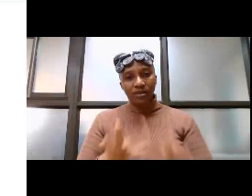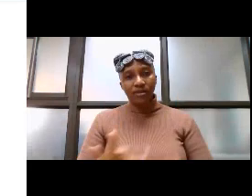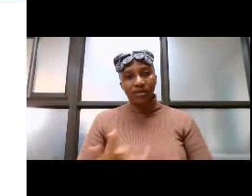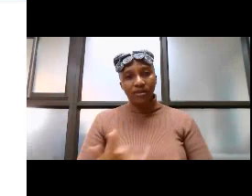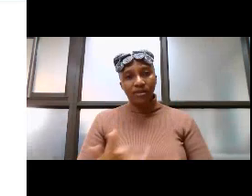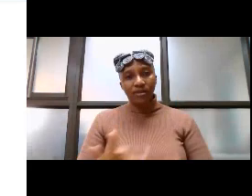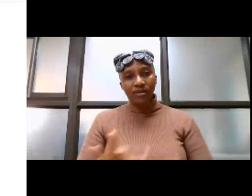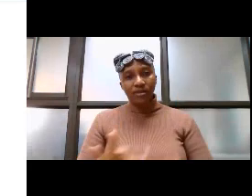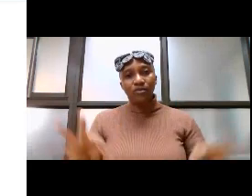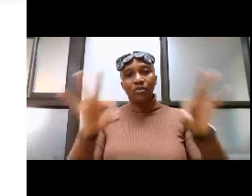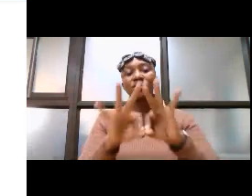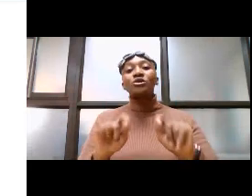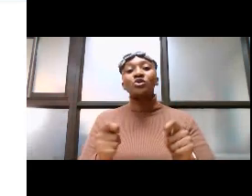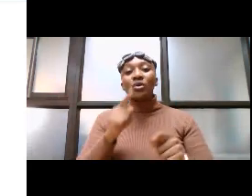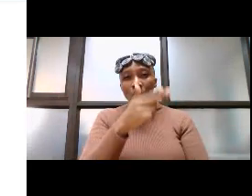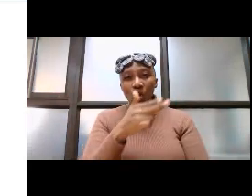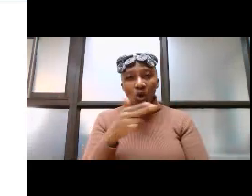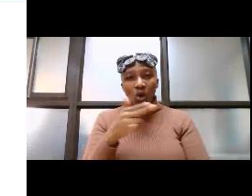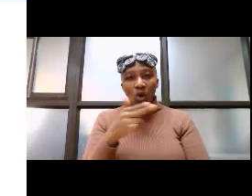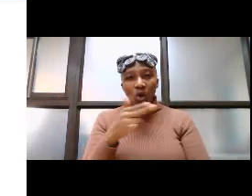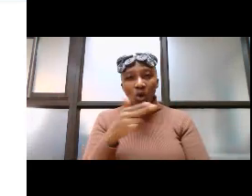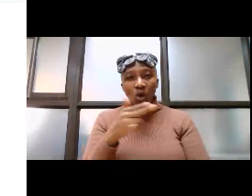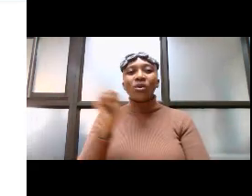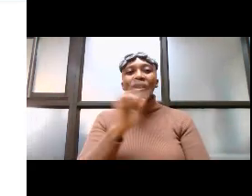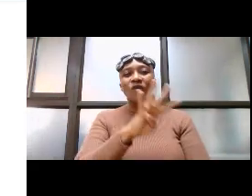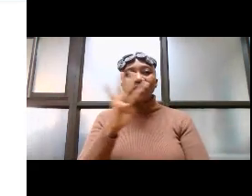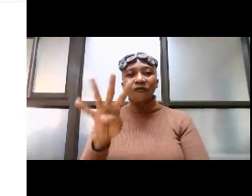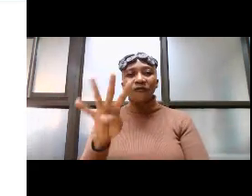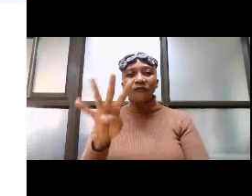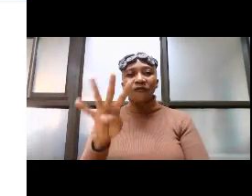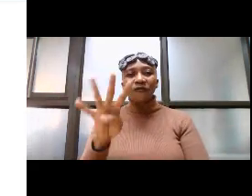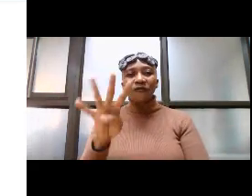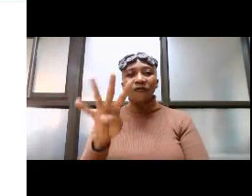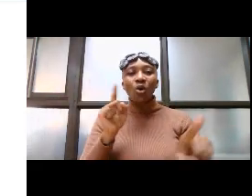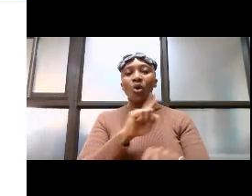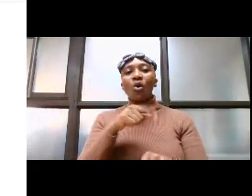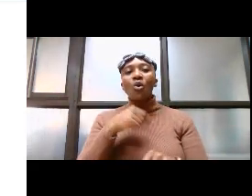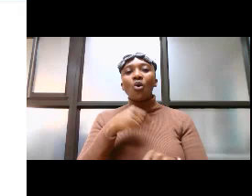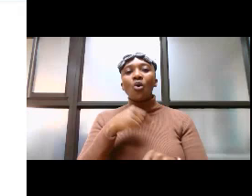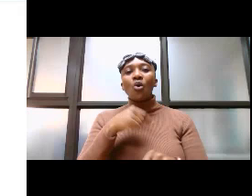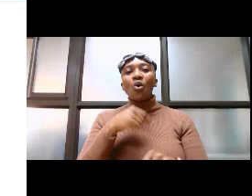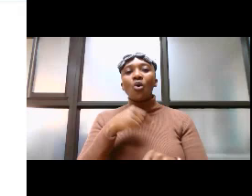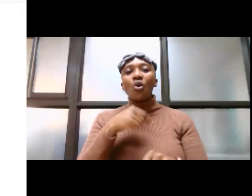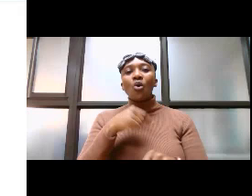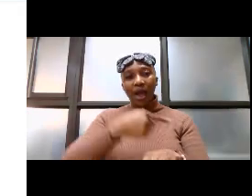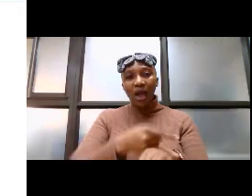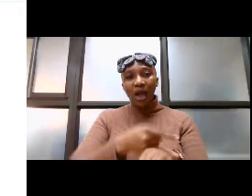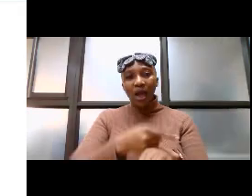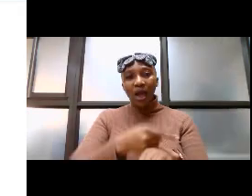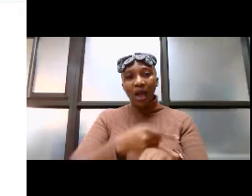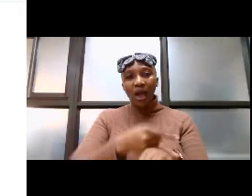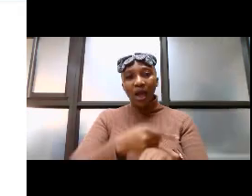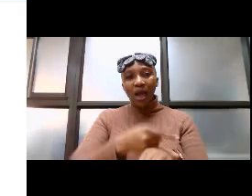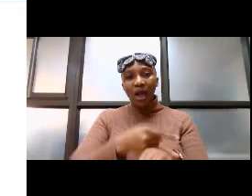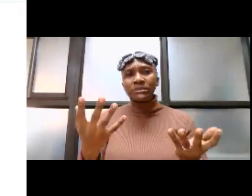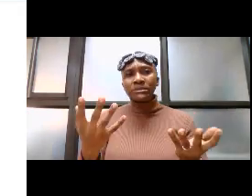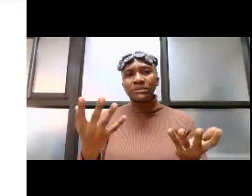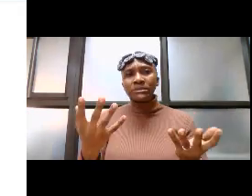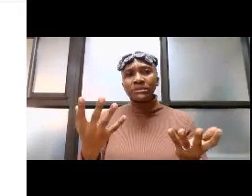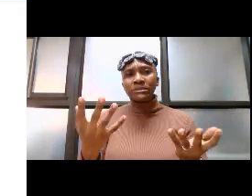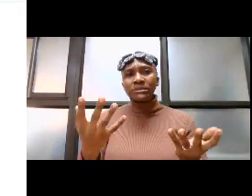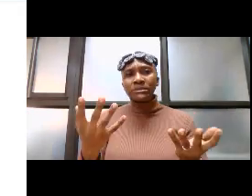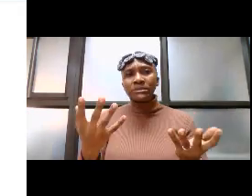is about 44 minutes long, and we only have about an hour. So my fear is that we might not get to